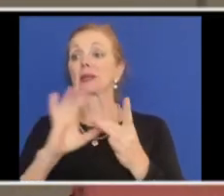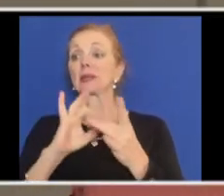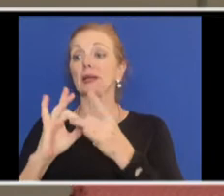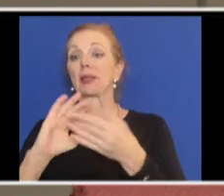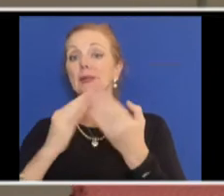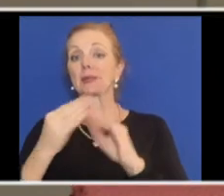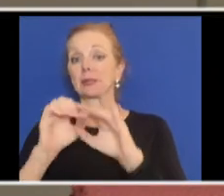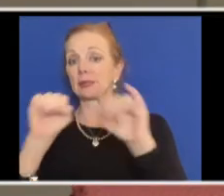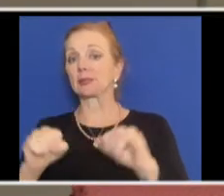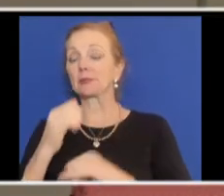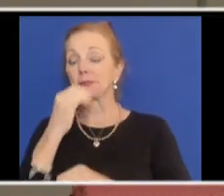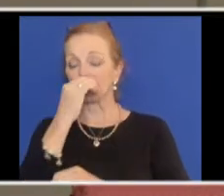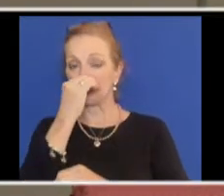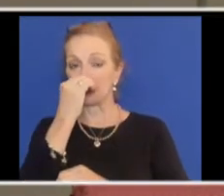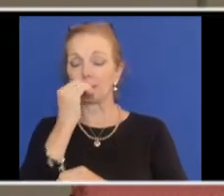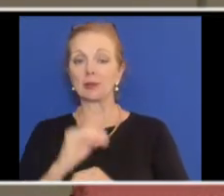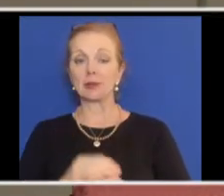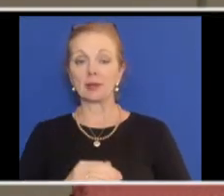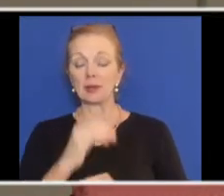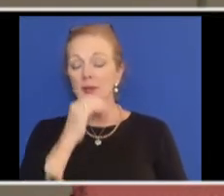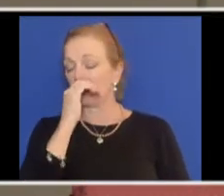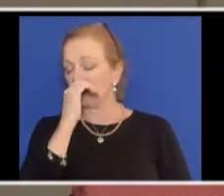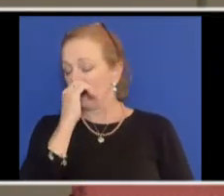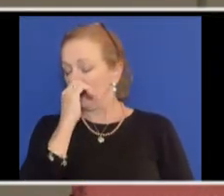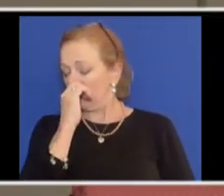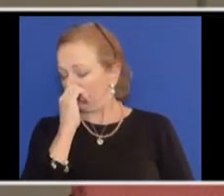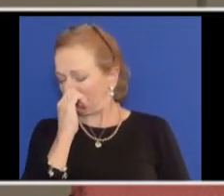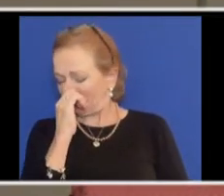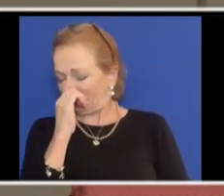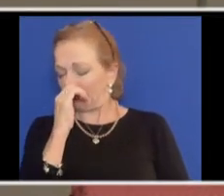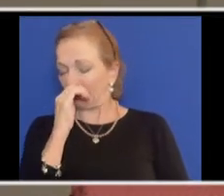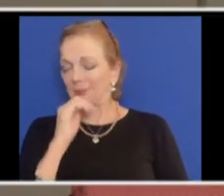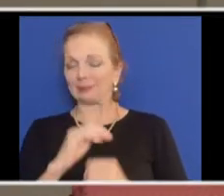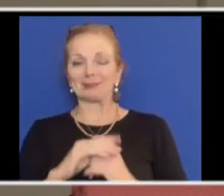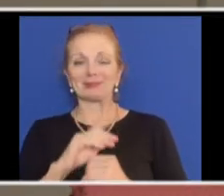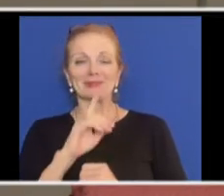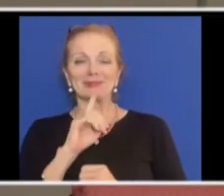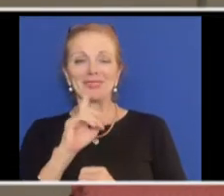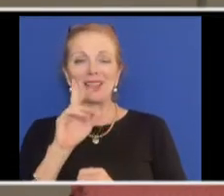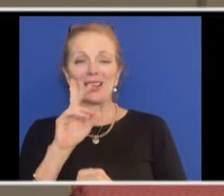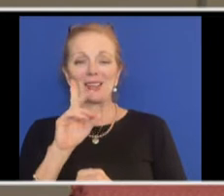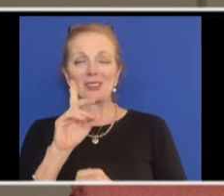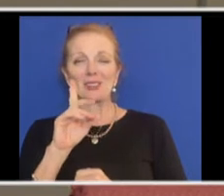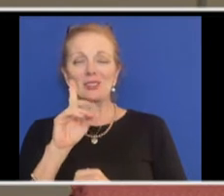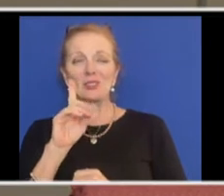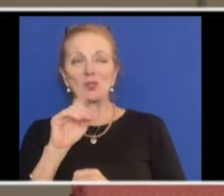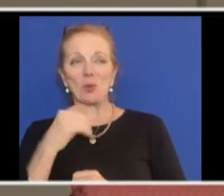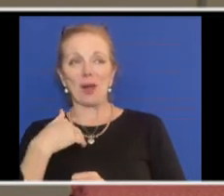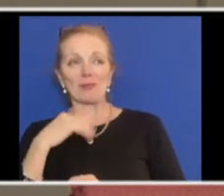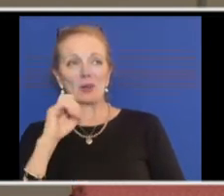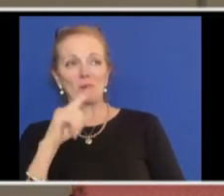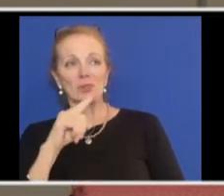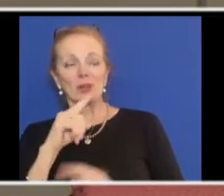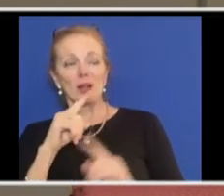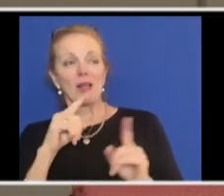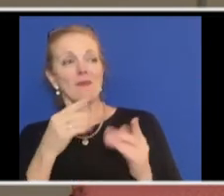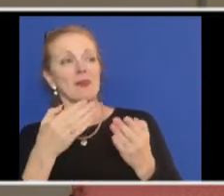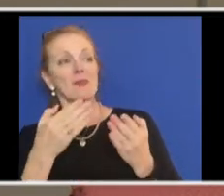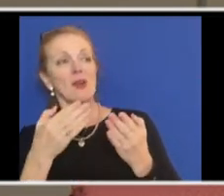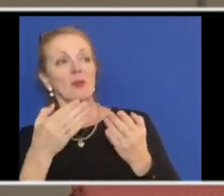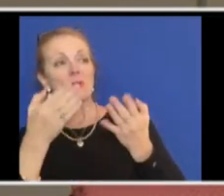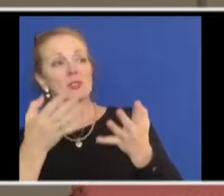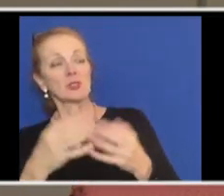okay I actually do have a question for our petitioner